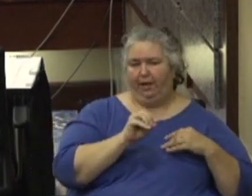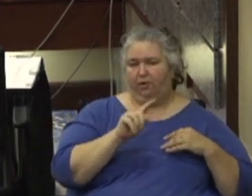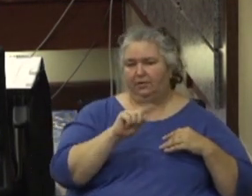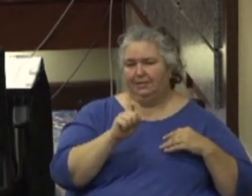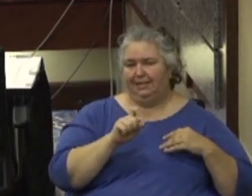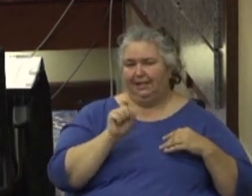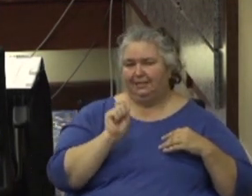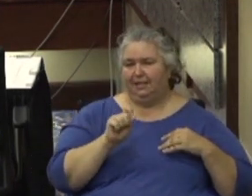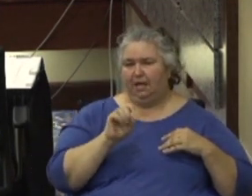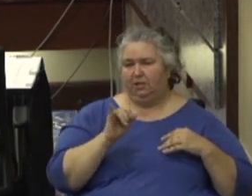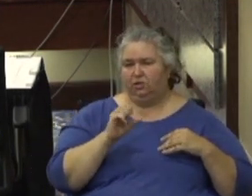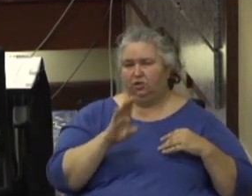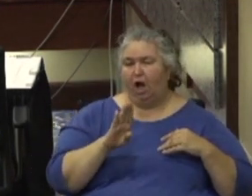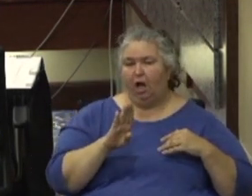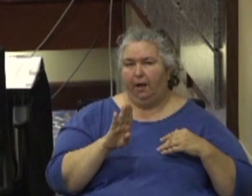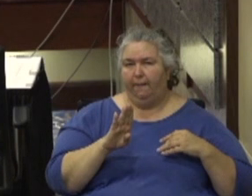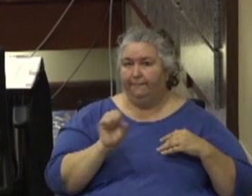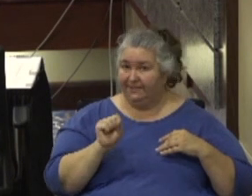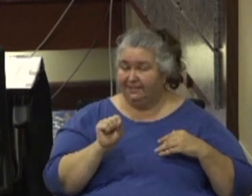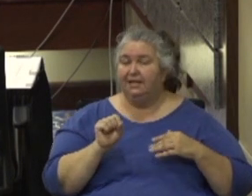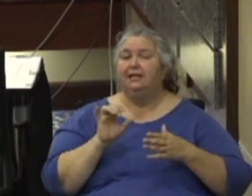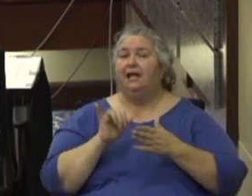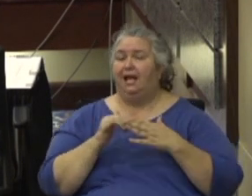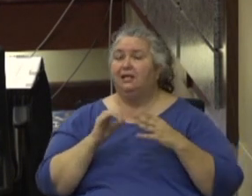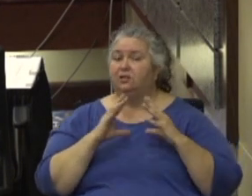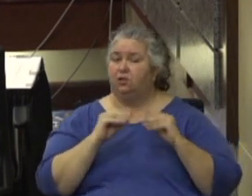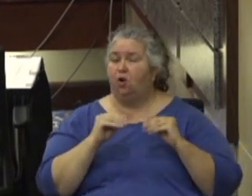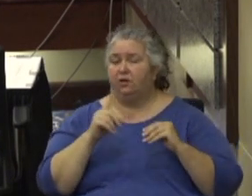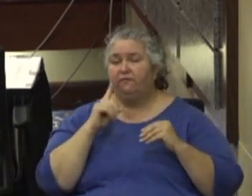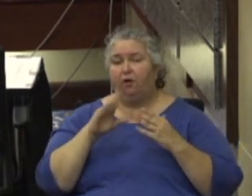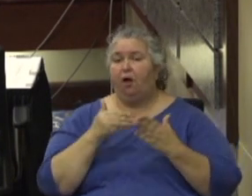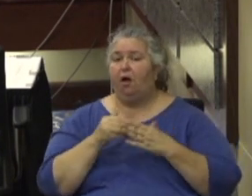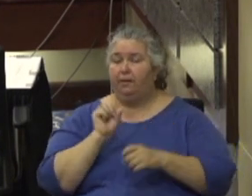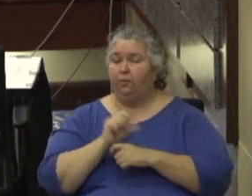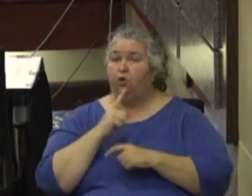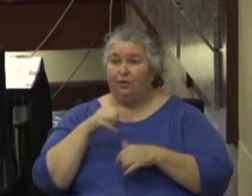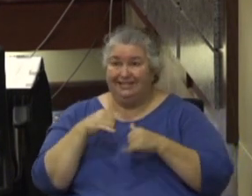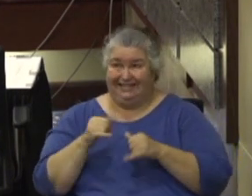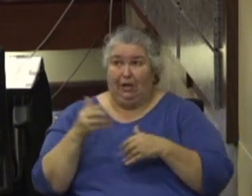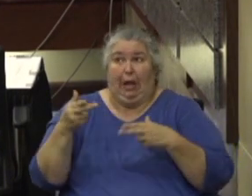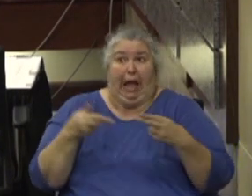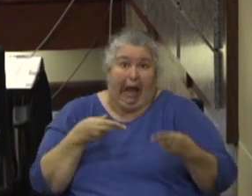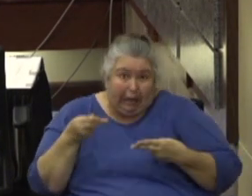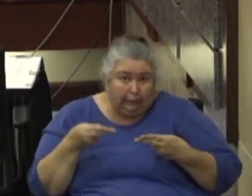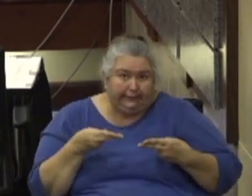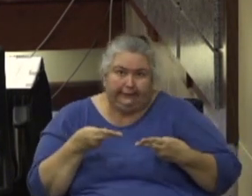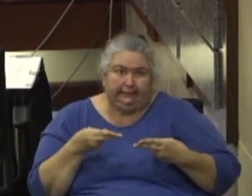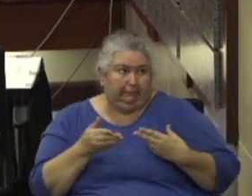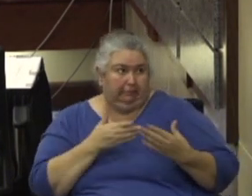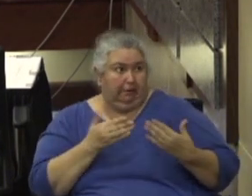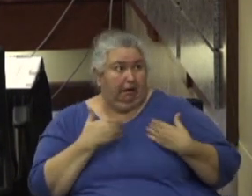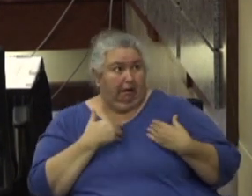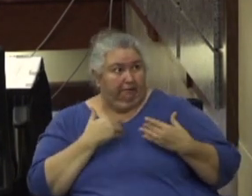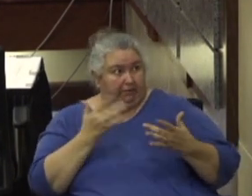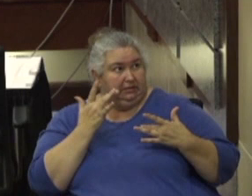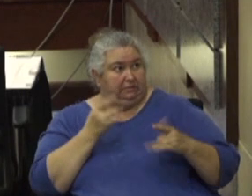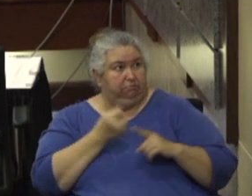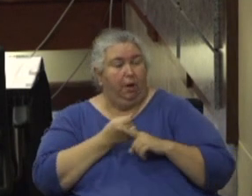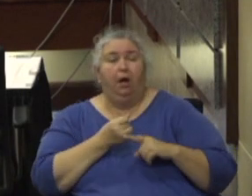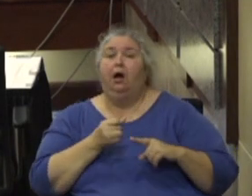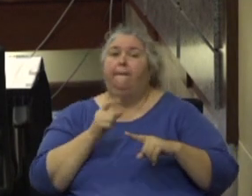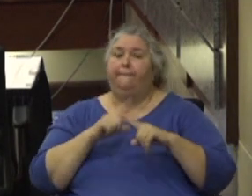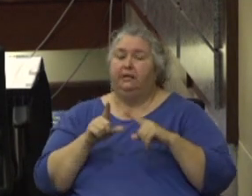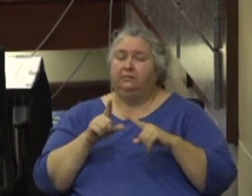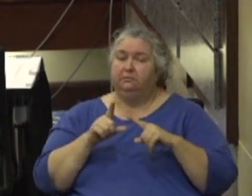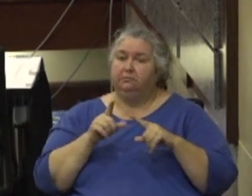wacotxjobs.com website that now has postings for all employers that are still hiring in the midst of the COVID crisis here locally. So job seekers have a